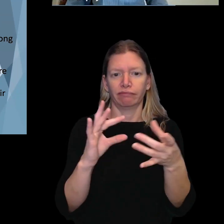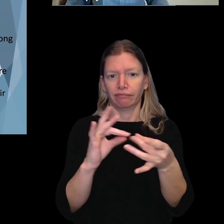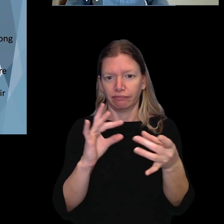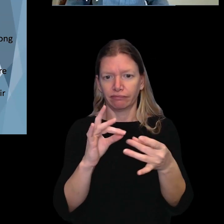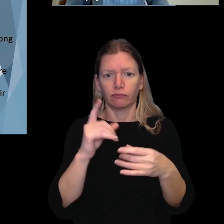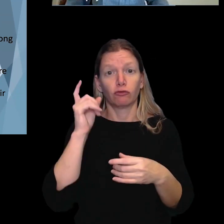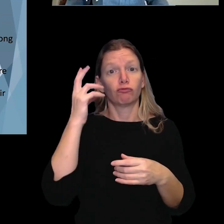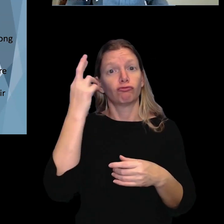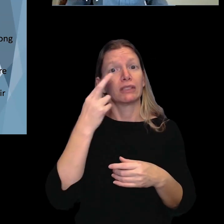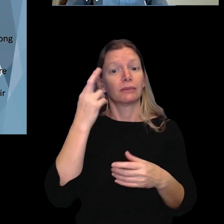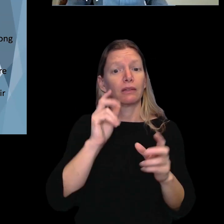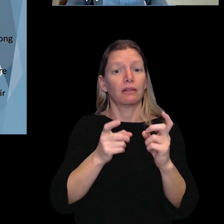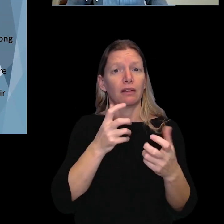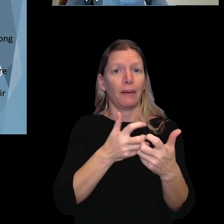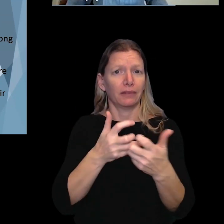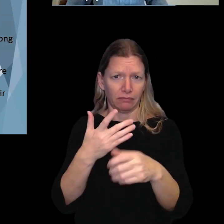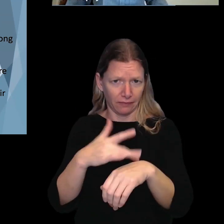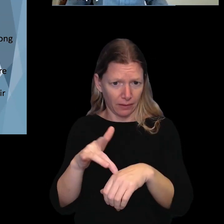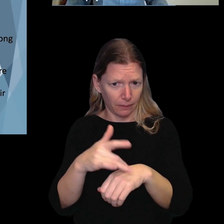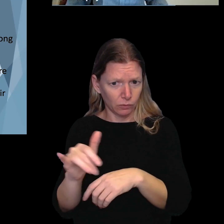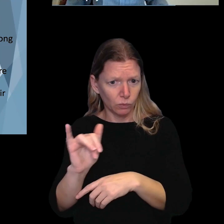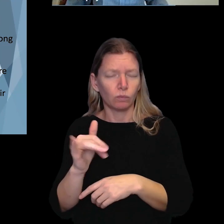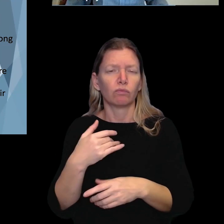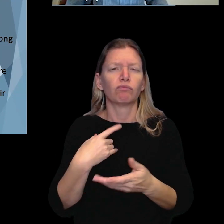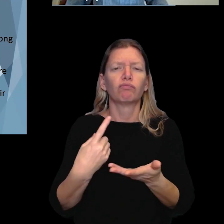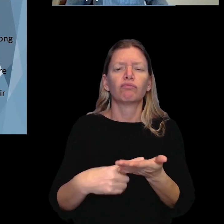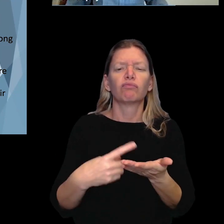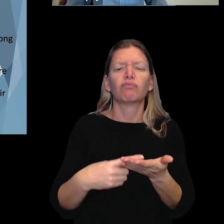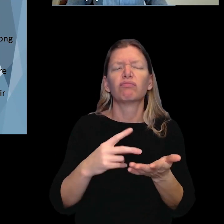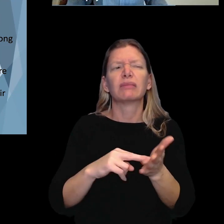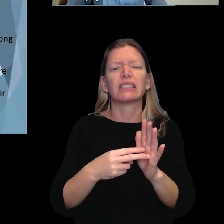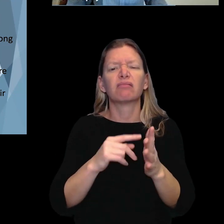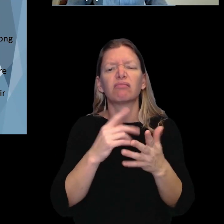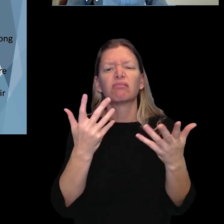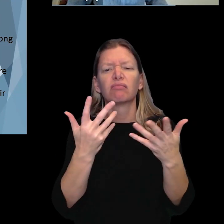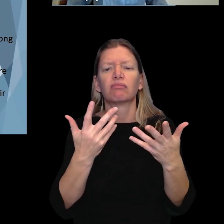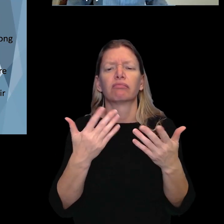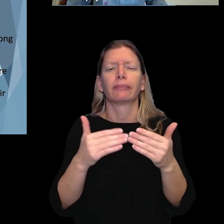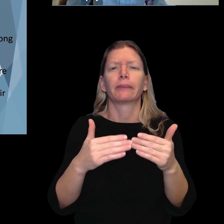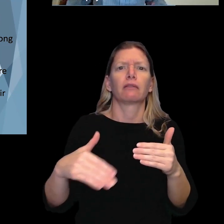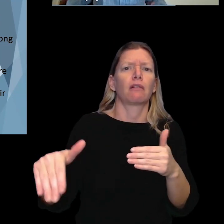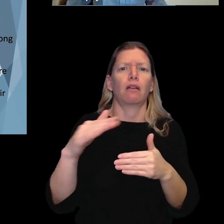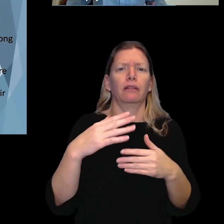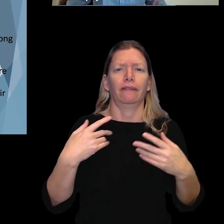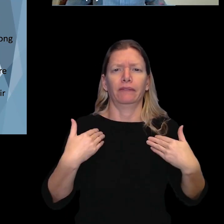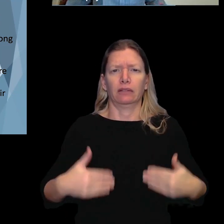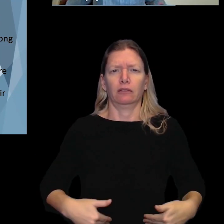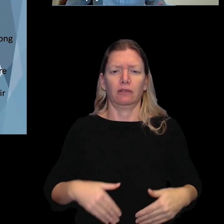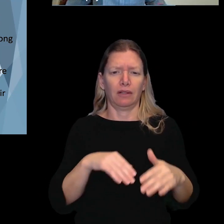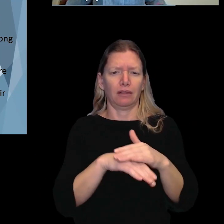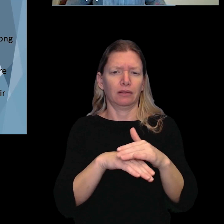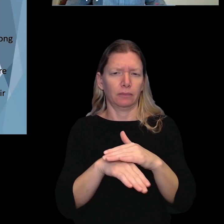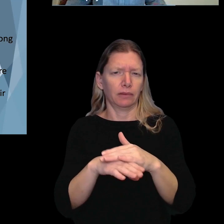Finally, I just want to mention, reasonable accommodations are available as well. So we're talking about, things that may